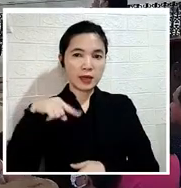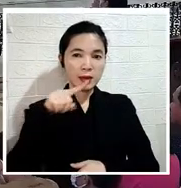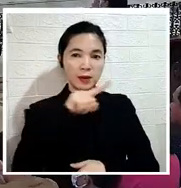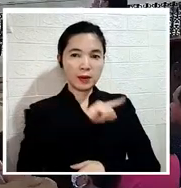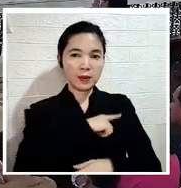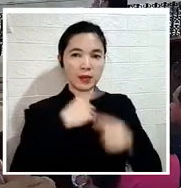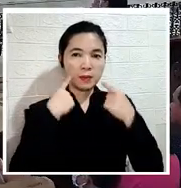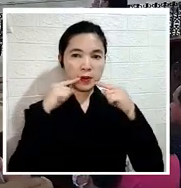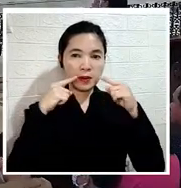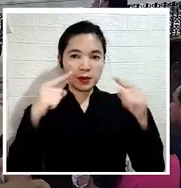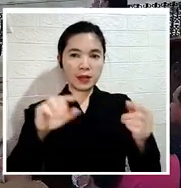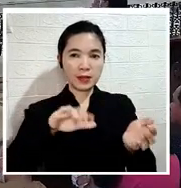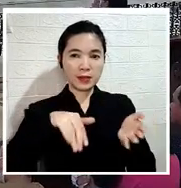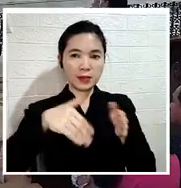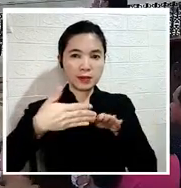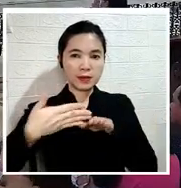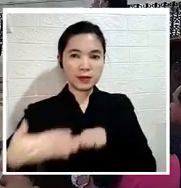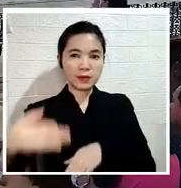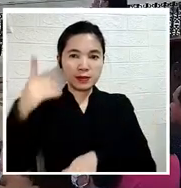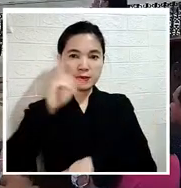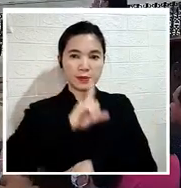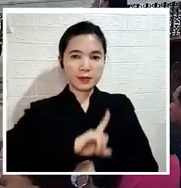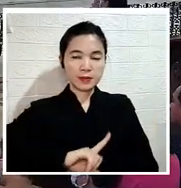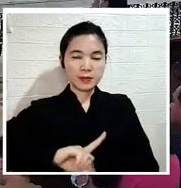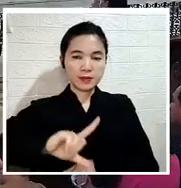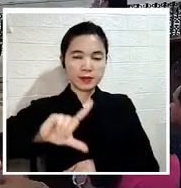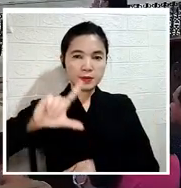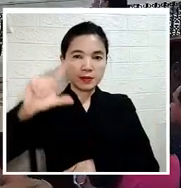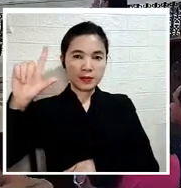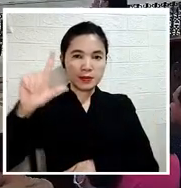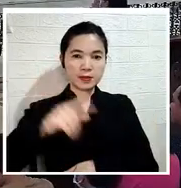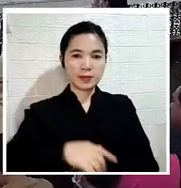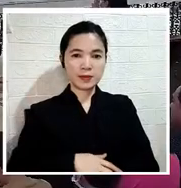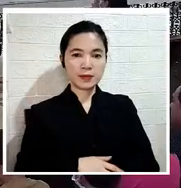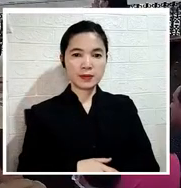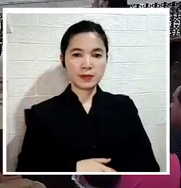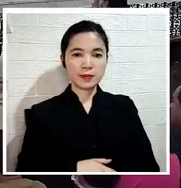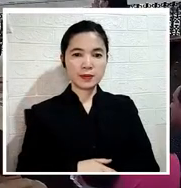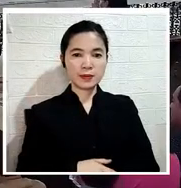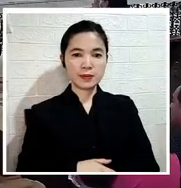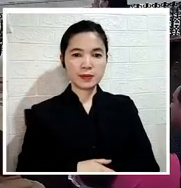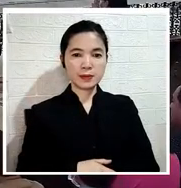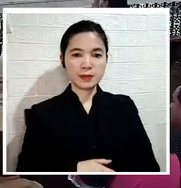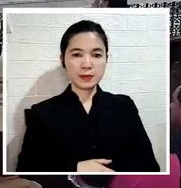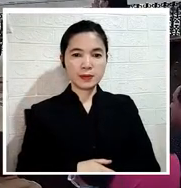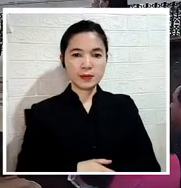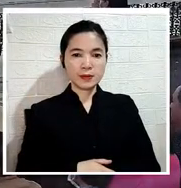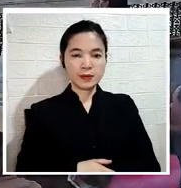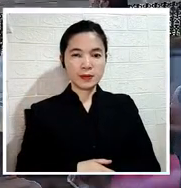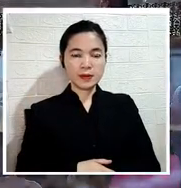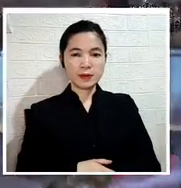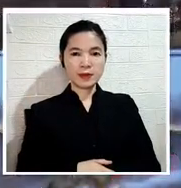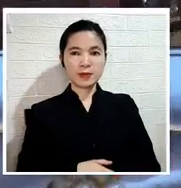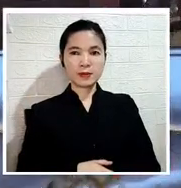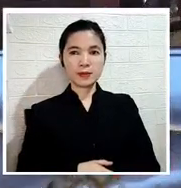We proclaim your death, O Lord.